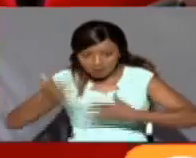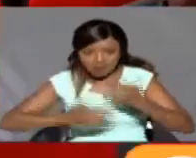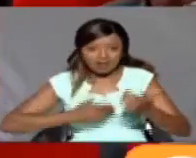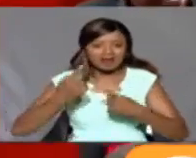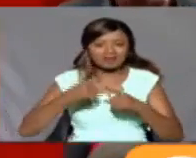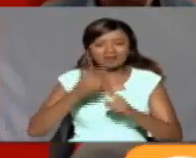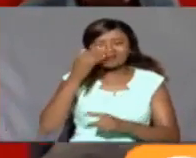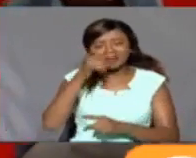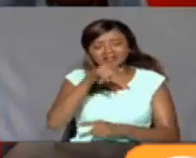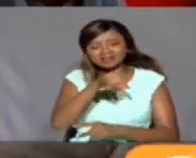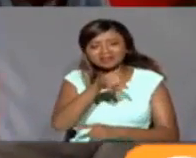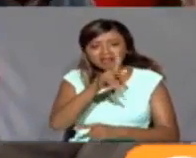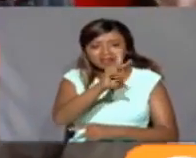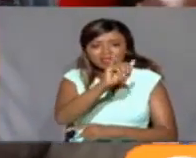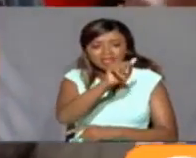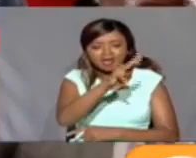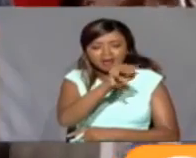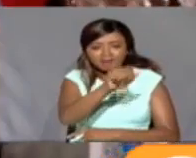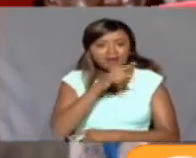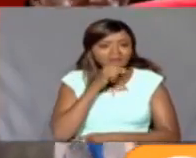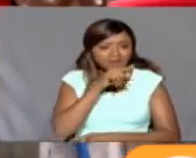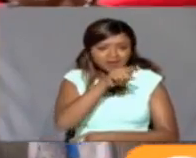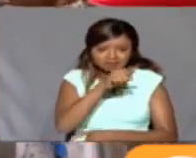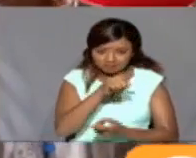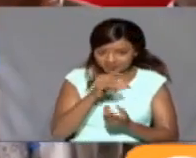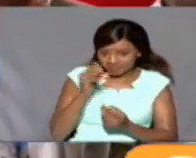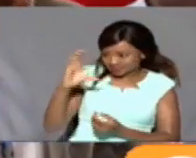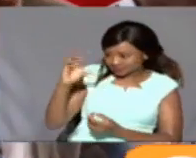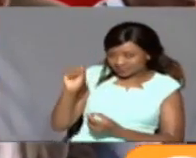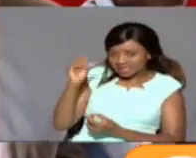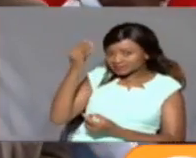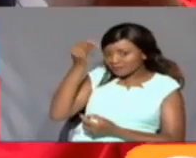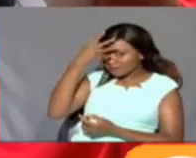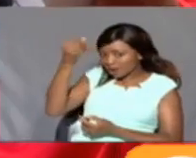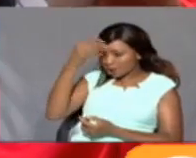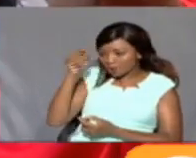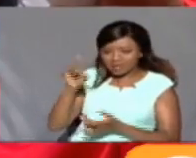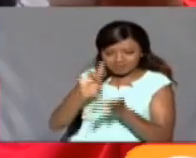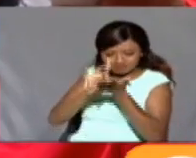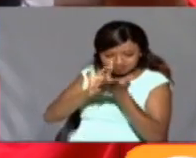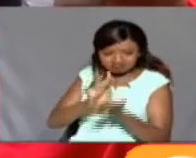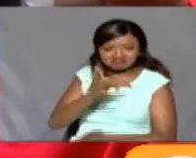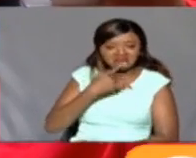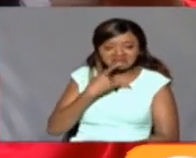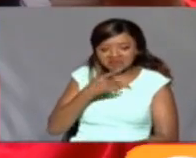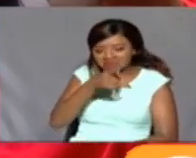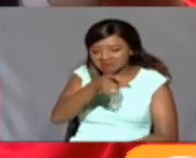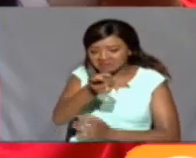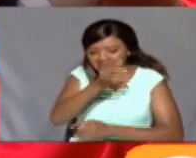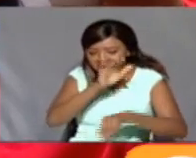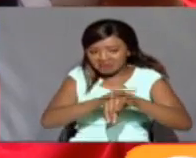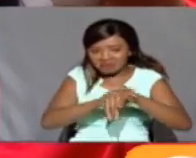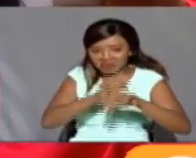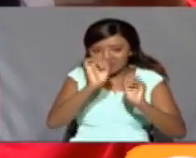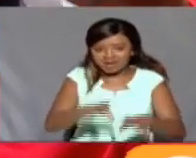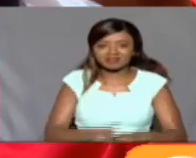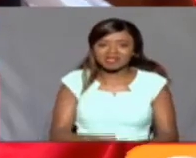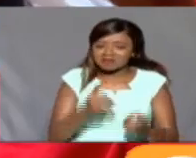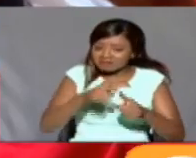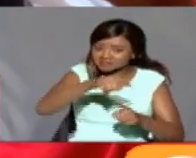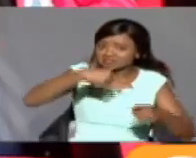university, Kiama, whose appointment was revoked by Education Cabinet Secretary Professor George Magoha, has continued to cling to the